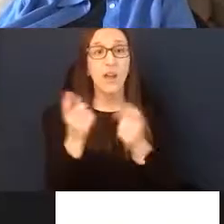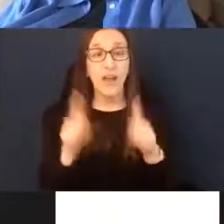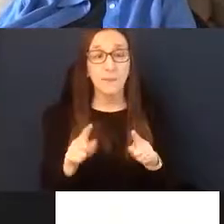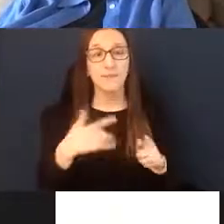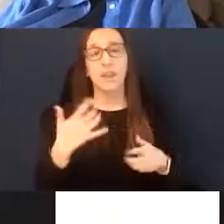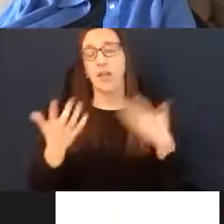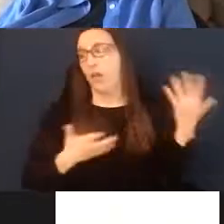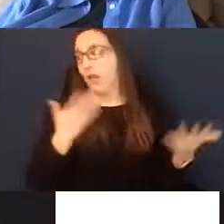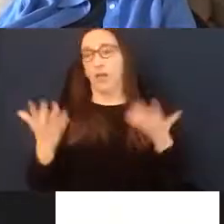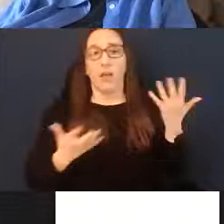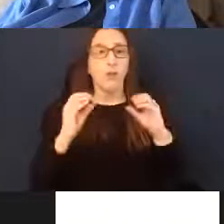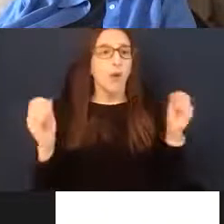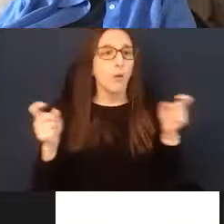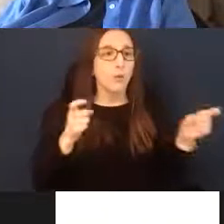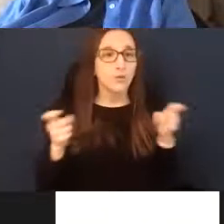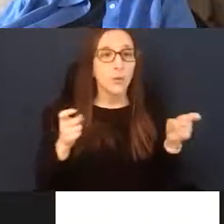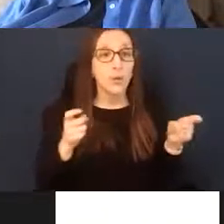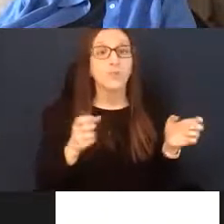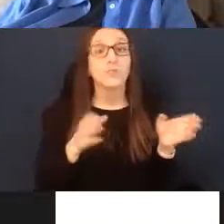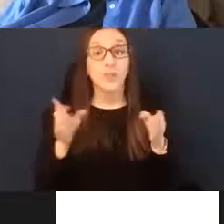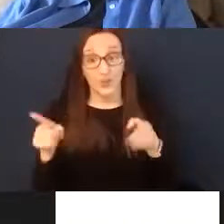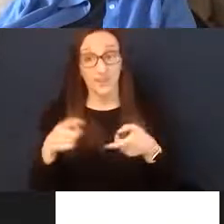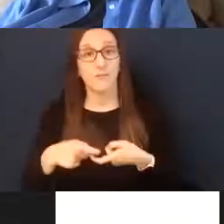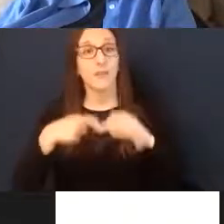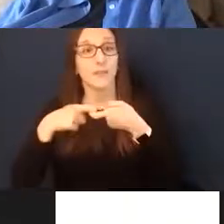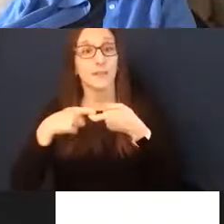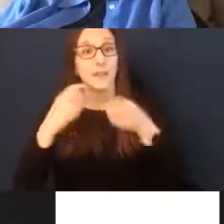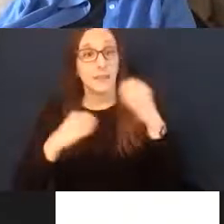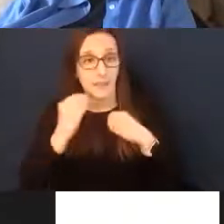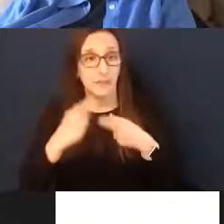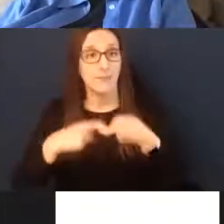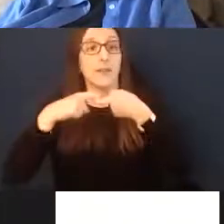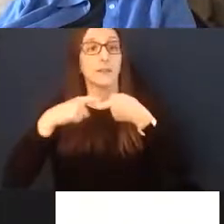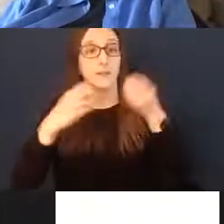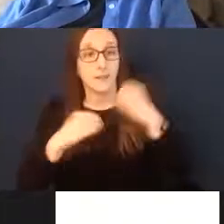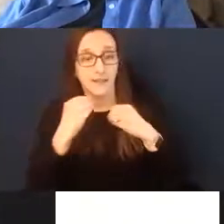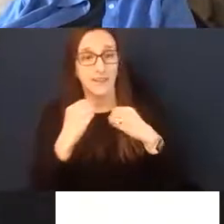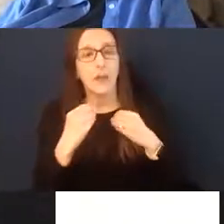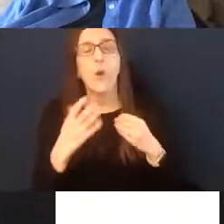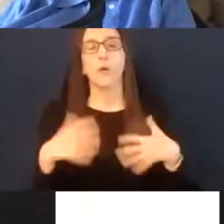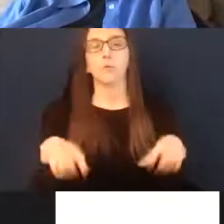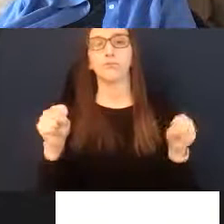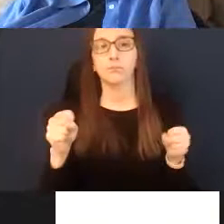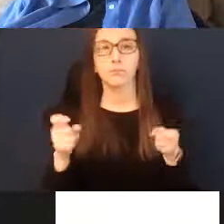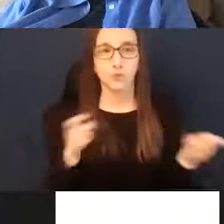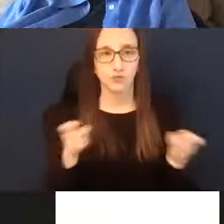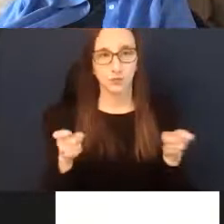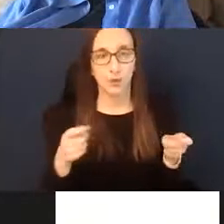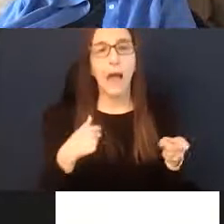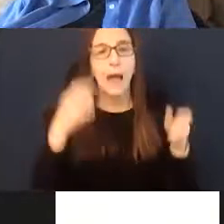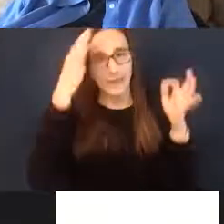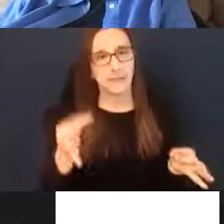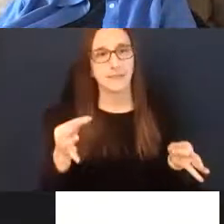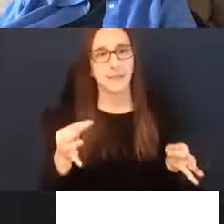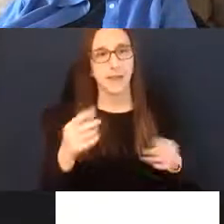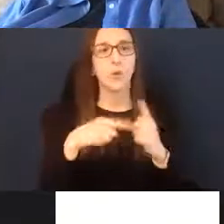with our lives. So the intermittent fasting makes people feel like they're more in control because they get to choose when they